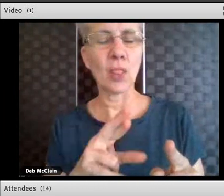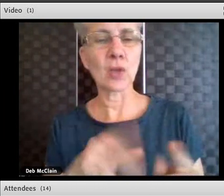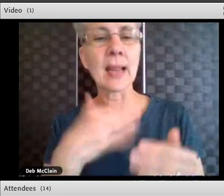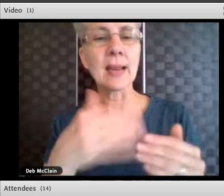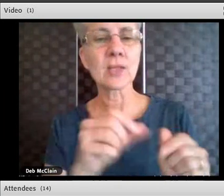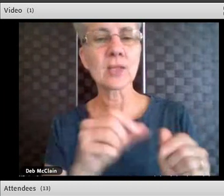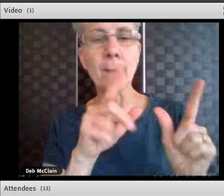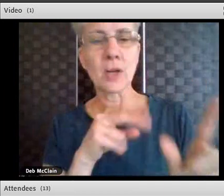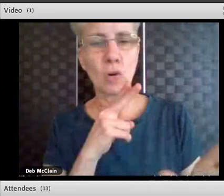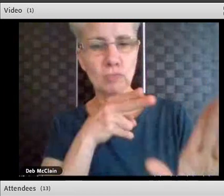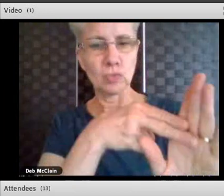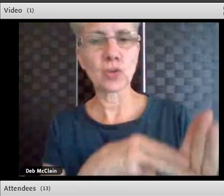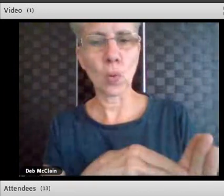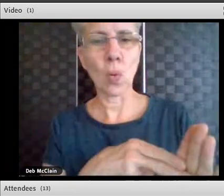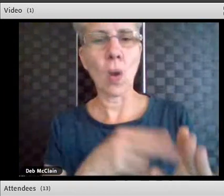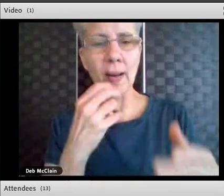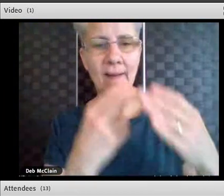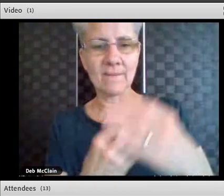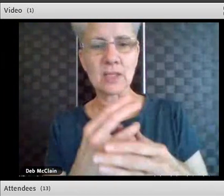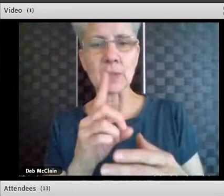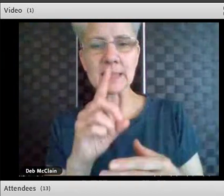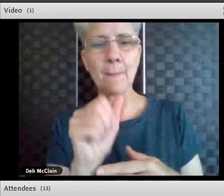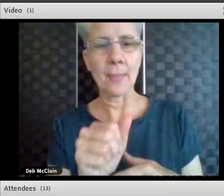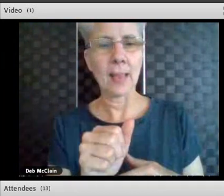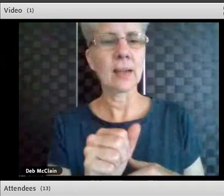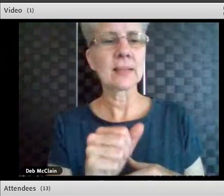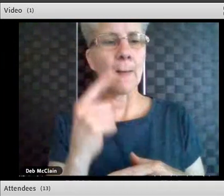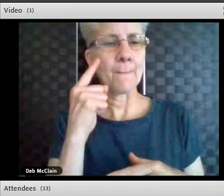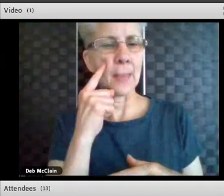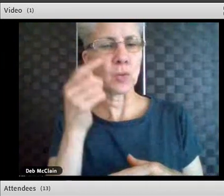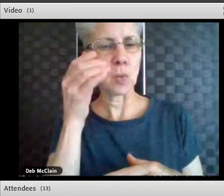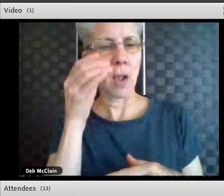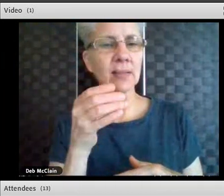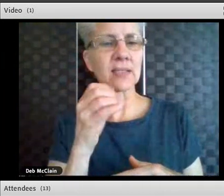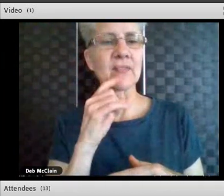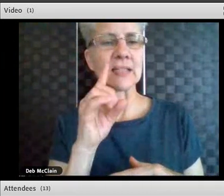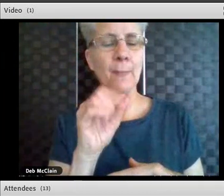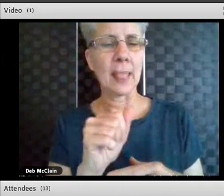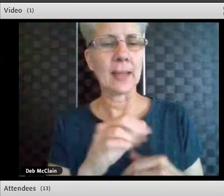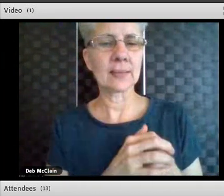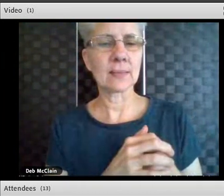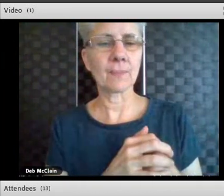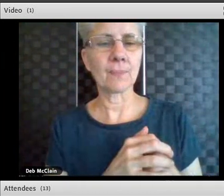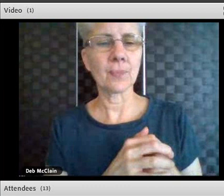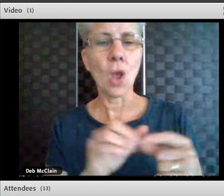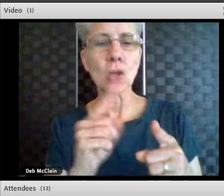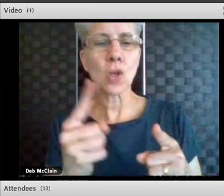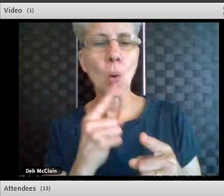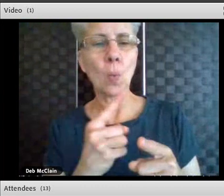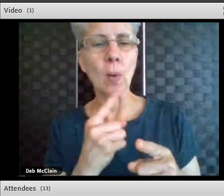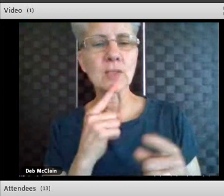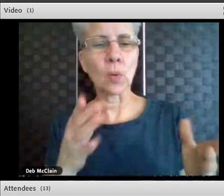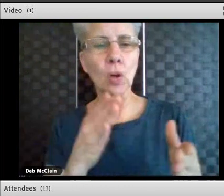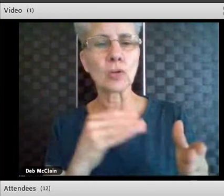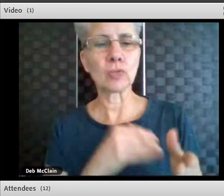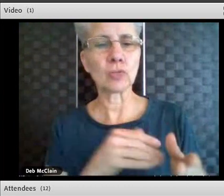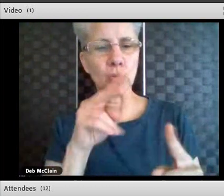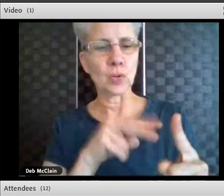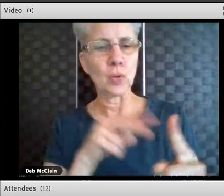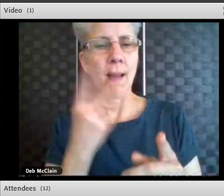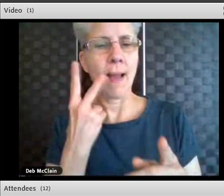next webinar, Invisible Disabilities and Bias, Mental and Cognitive Disabilities. As always, we encourage you to keep an eye